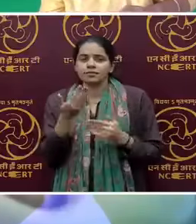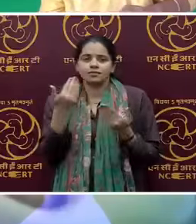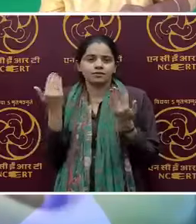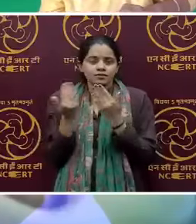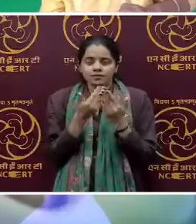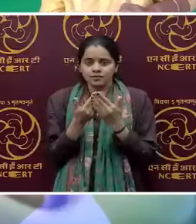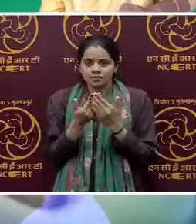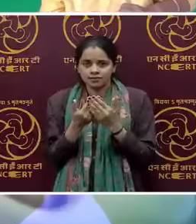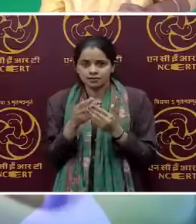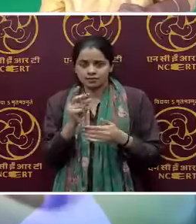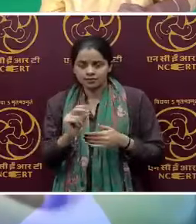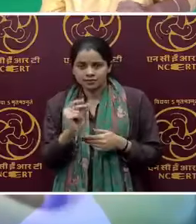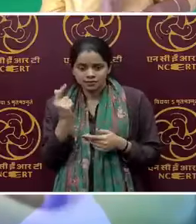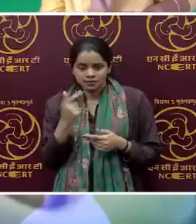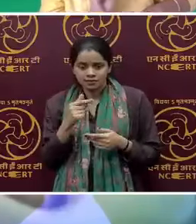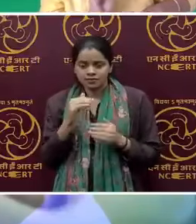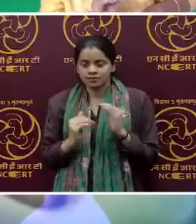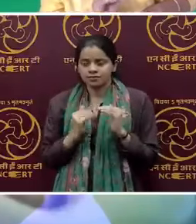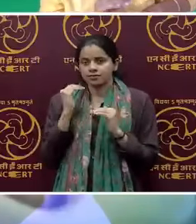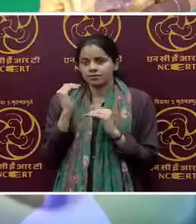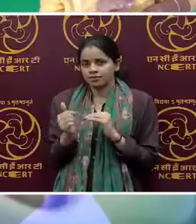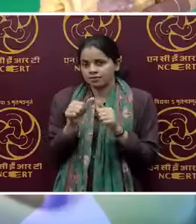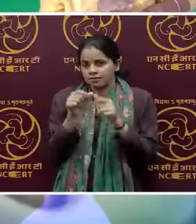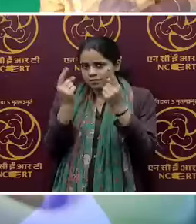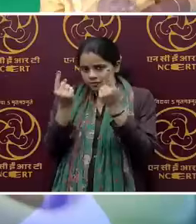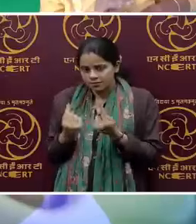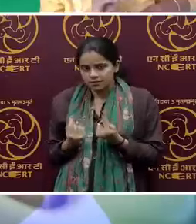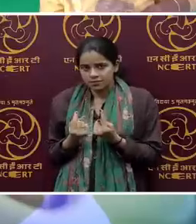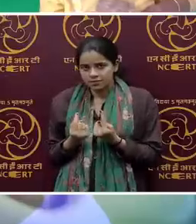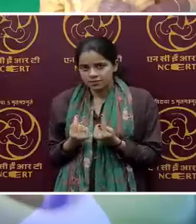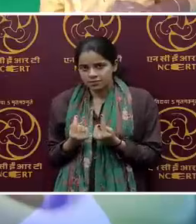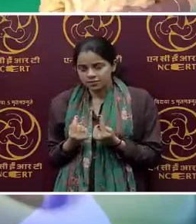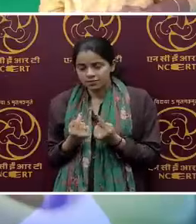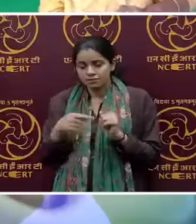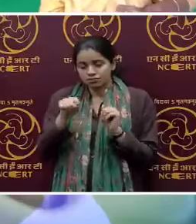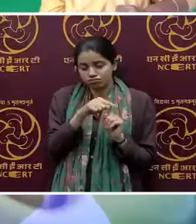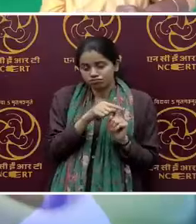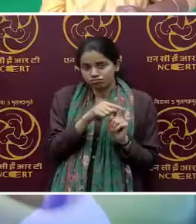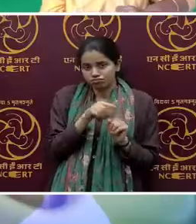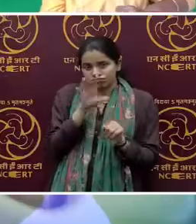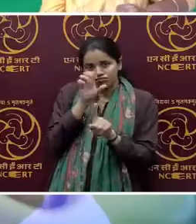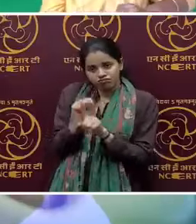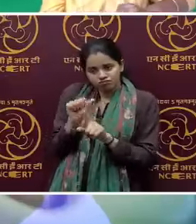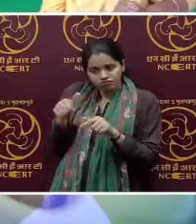immediately the moment this assessment is positive,